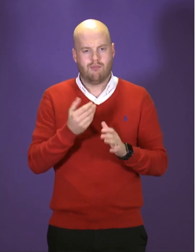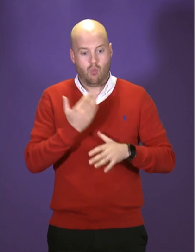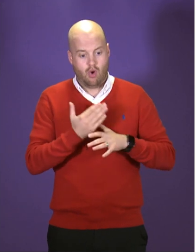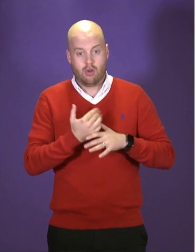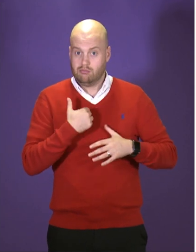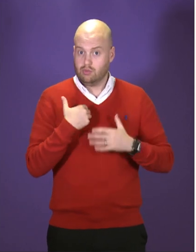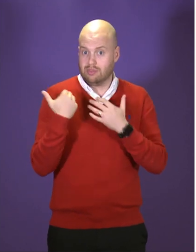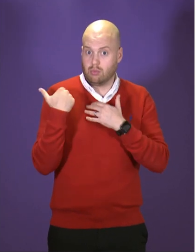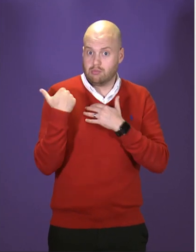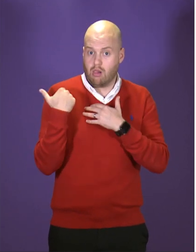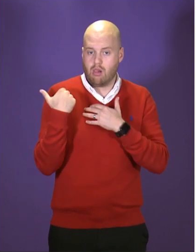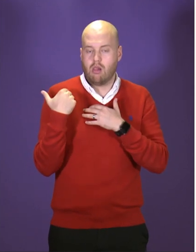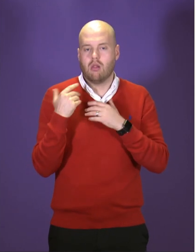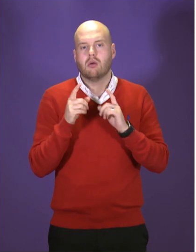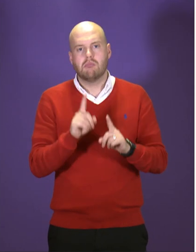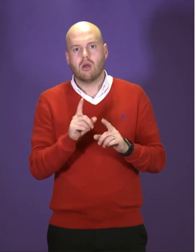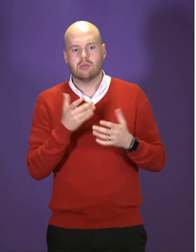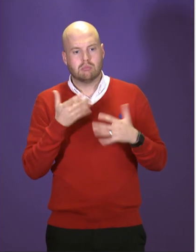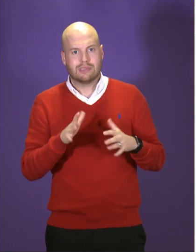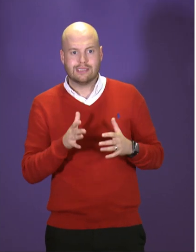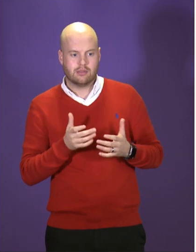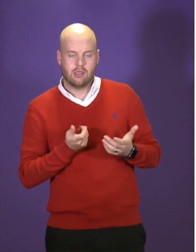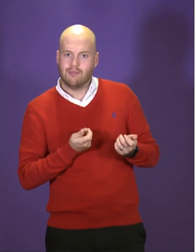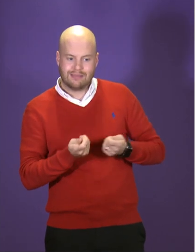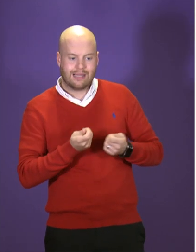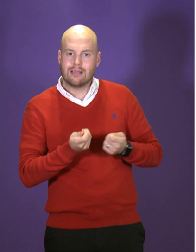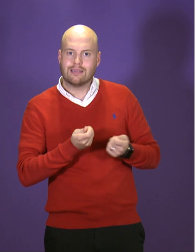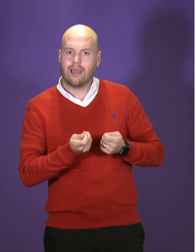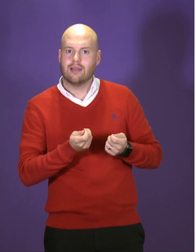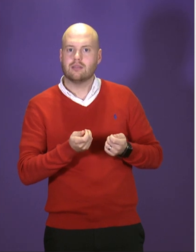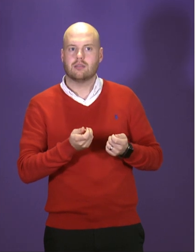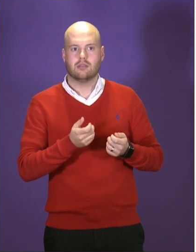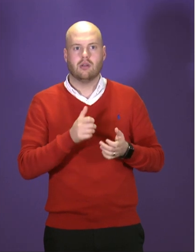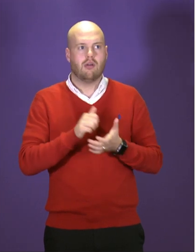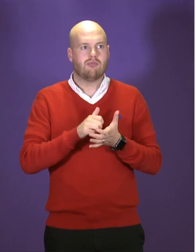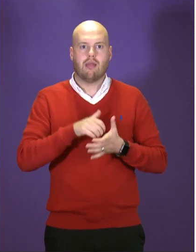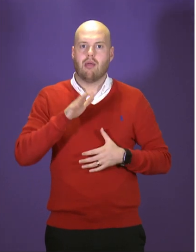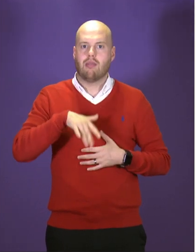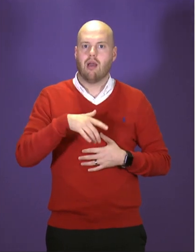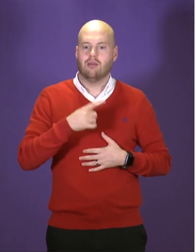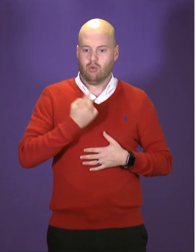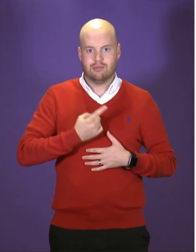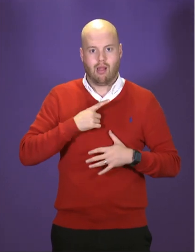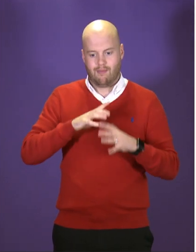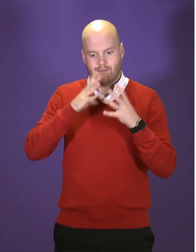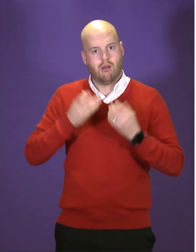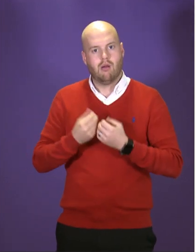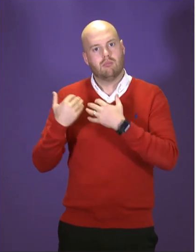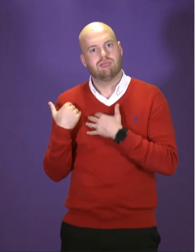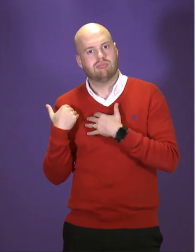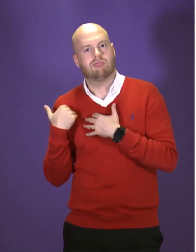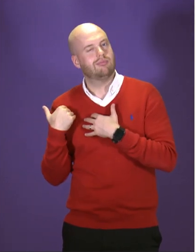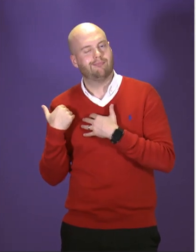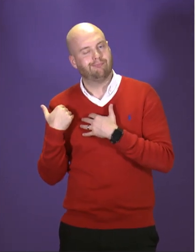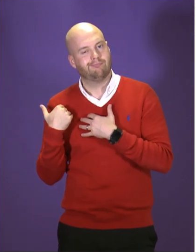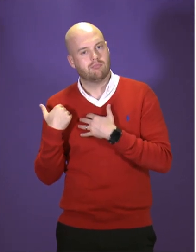but really, in a way, been facilitators to, rather than us ourselves doing it all. We work